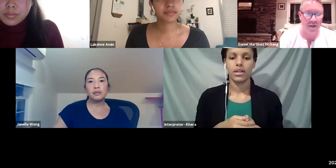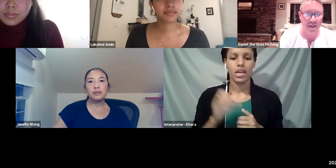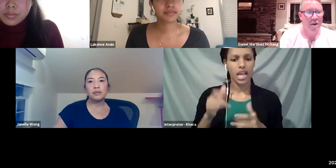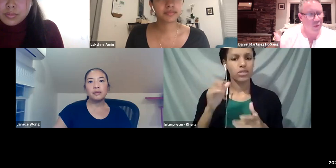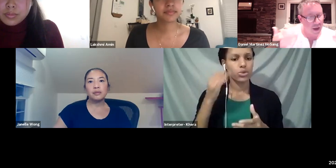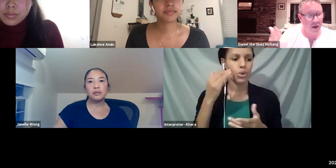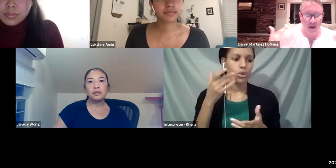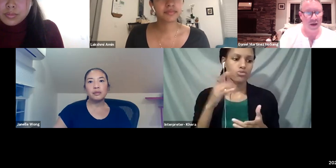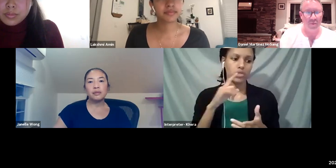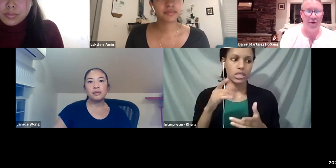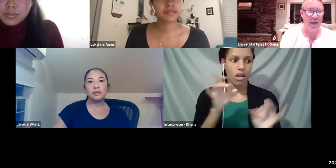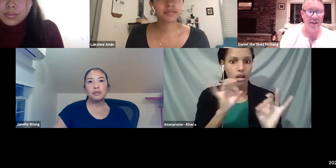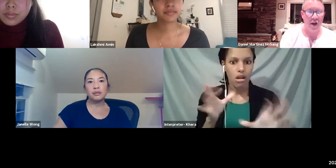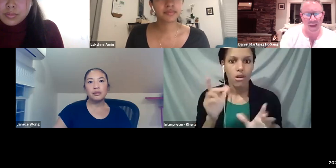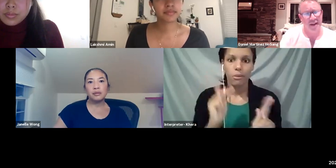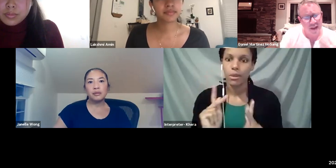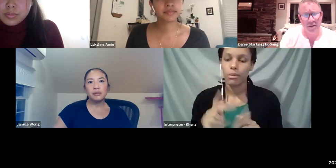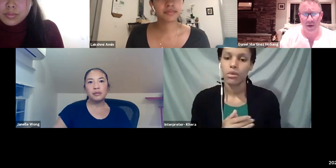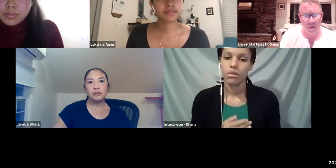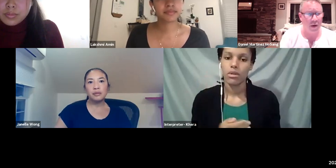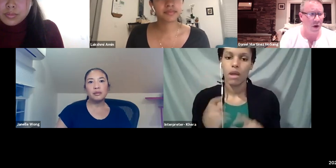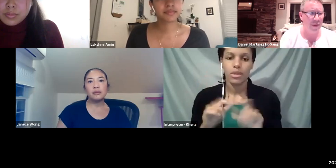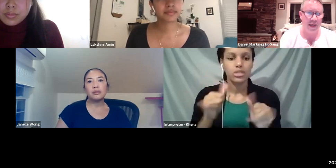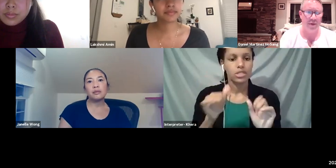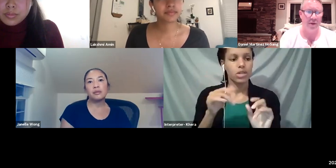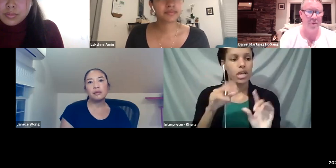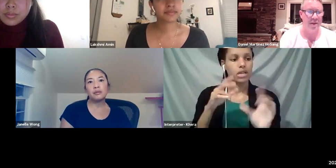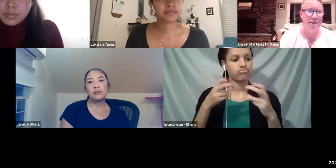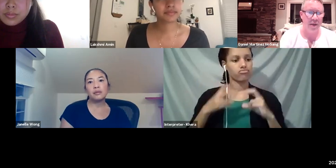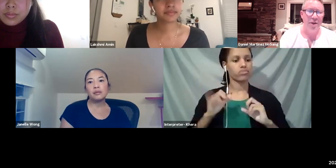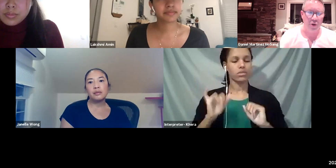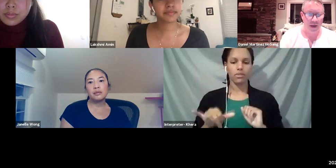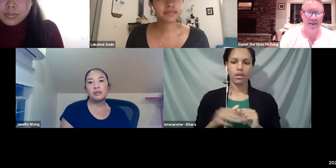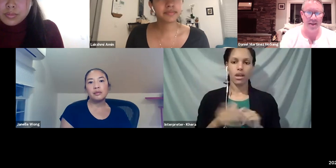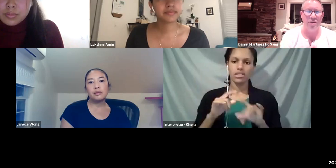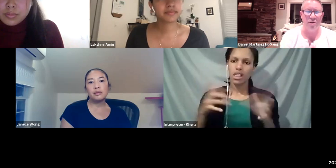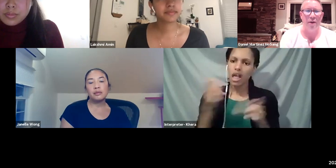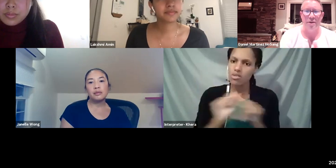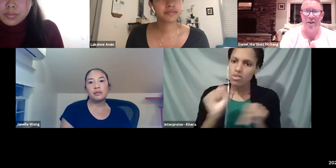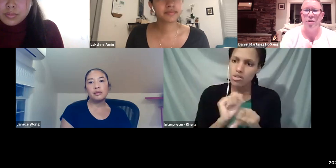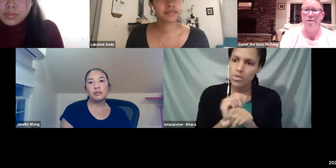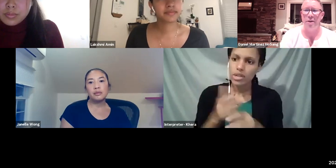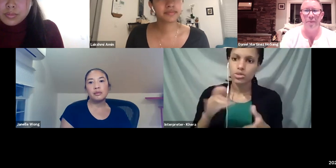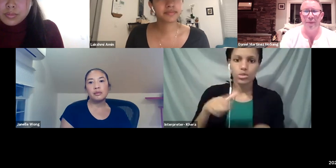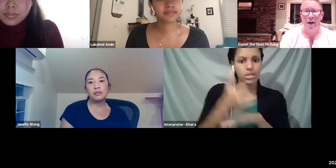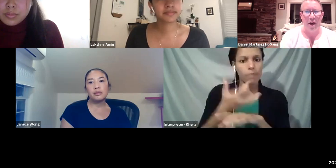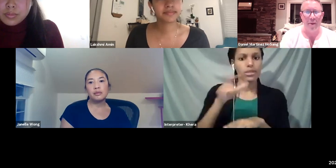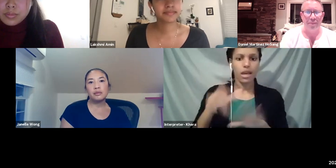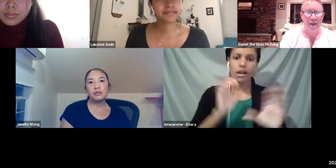to others without reflecting on that. And then, you know, all the labor that goes into trying to stage those conversations.